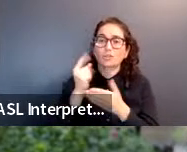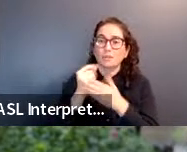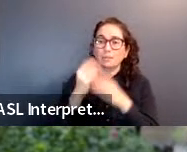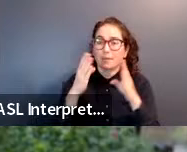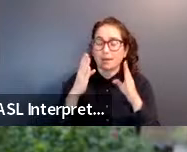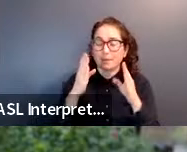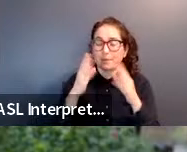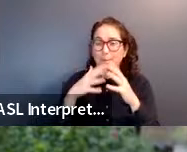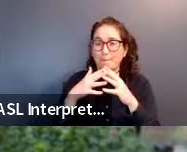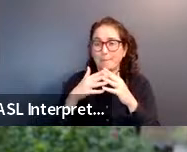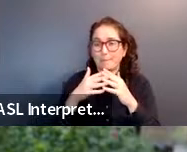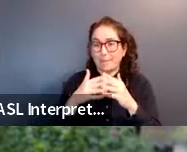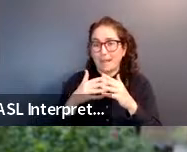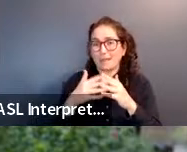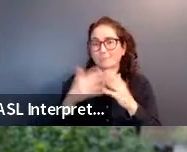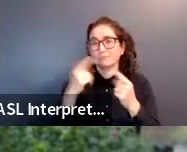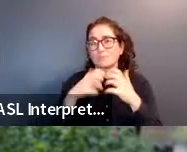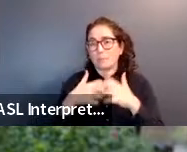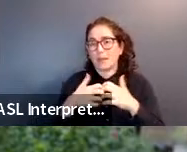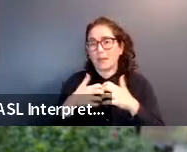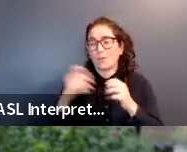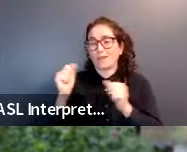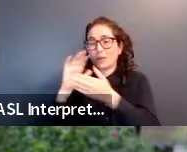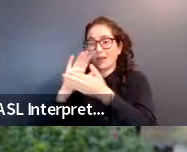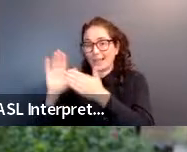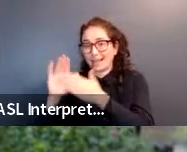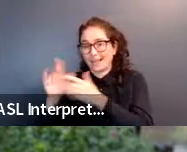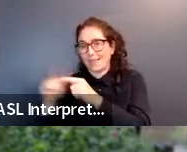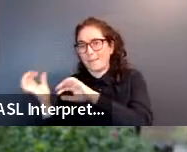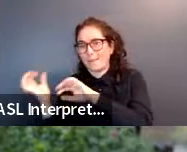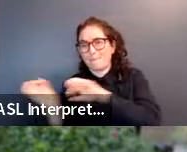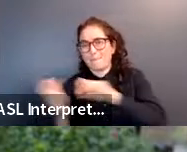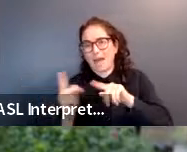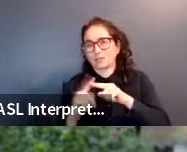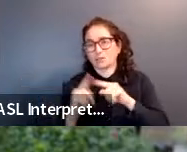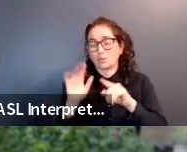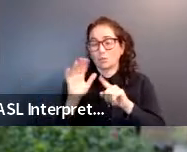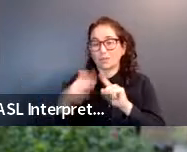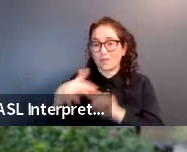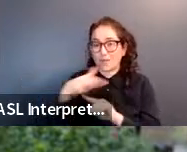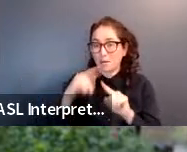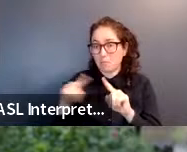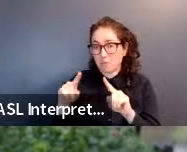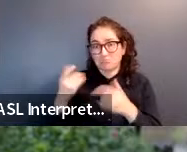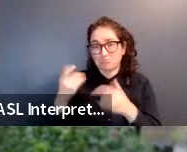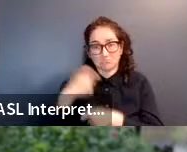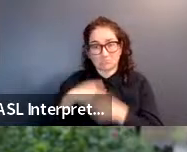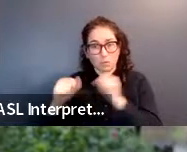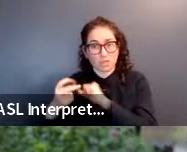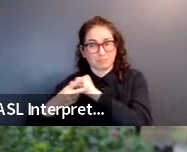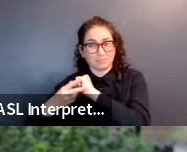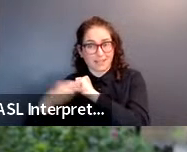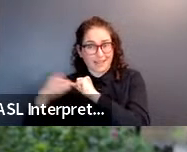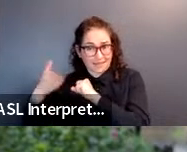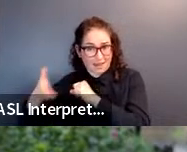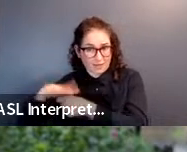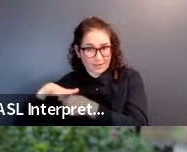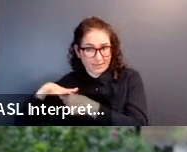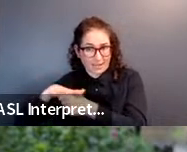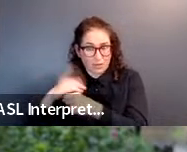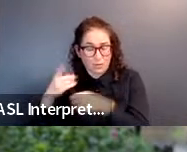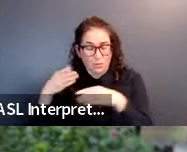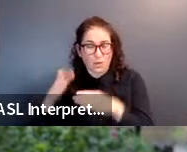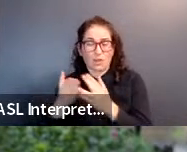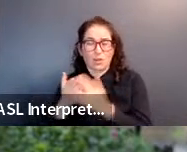being returned to the environment. However, this water could instead be retained on site. And one way to do that is through the use